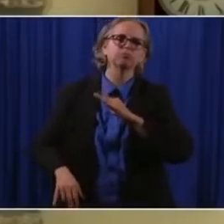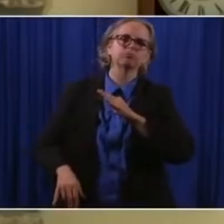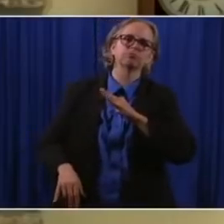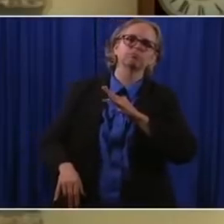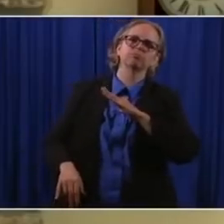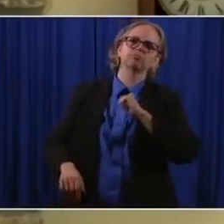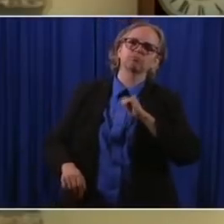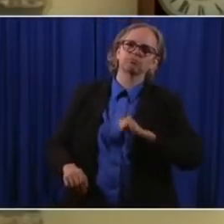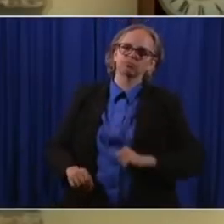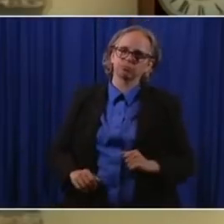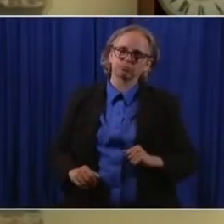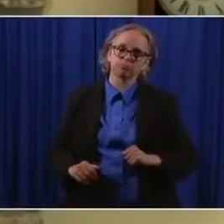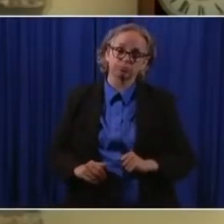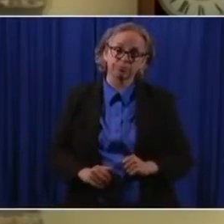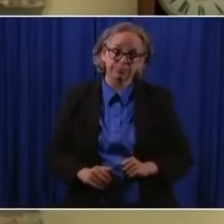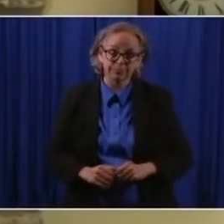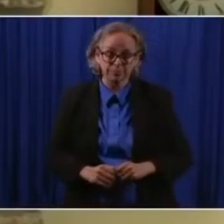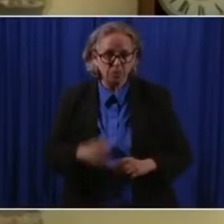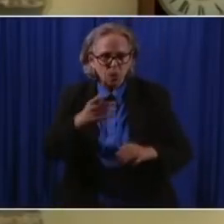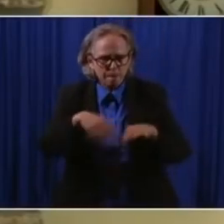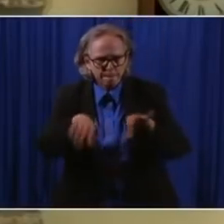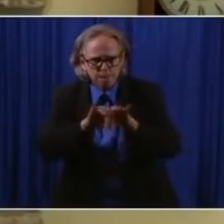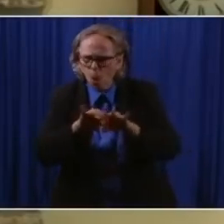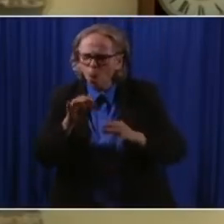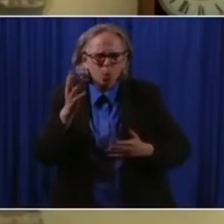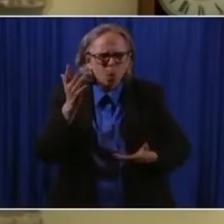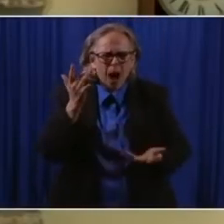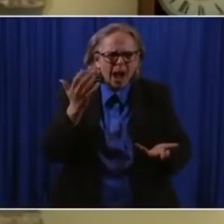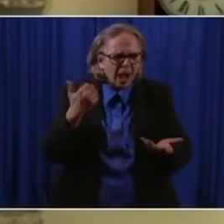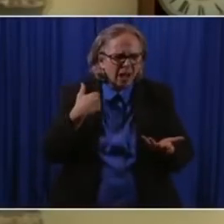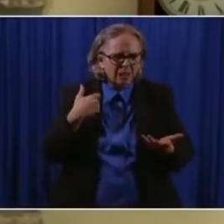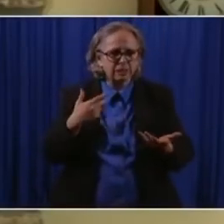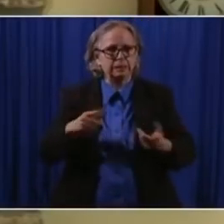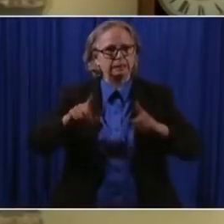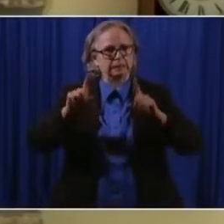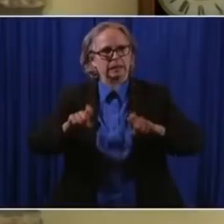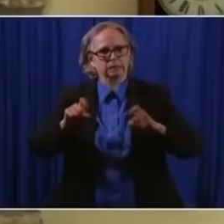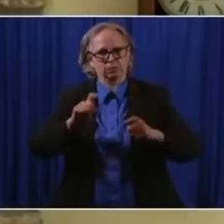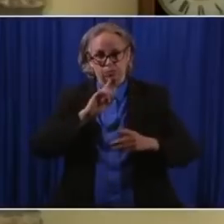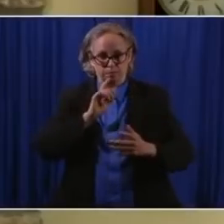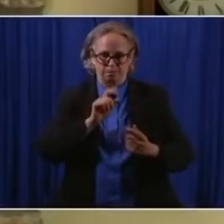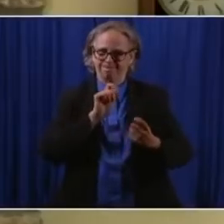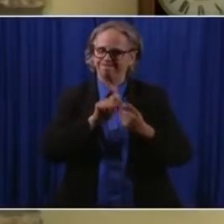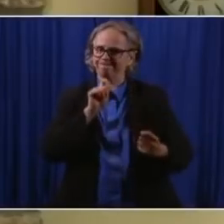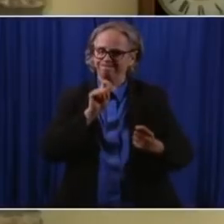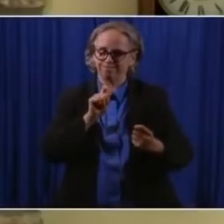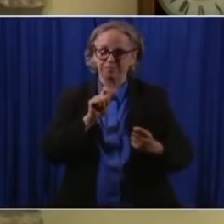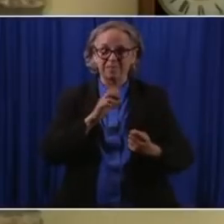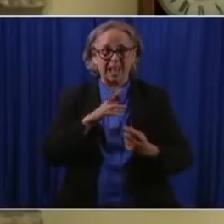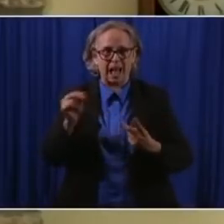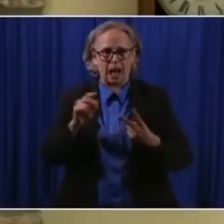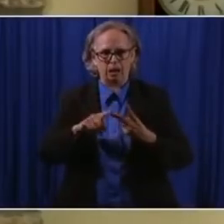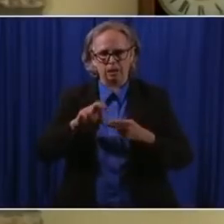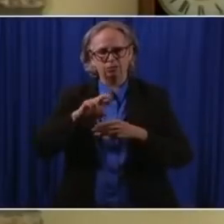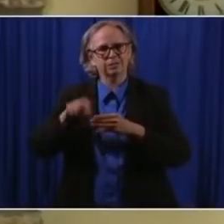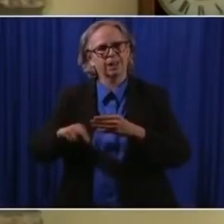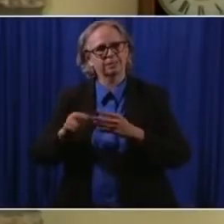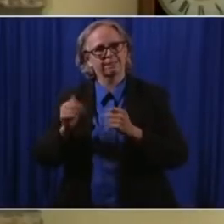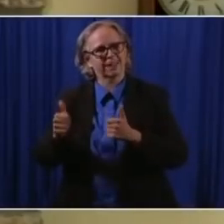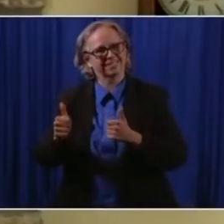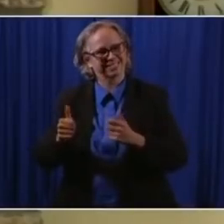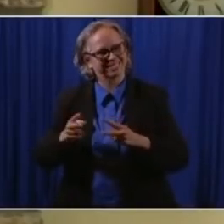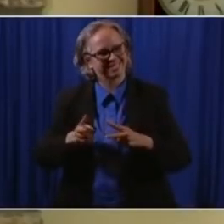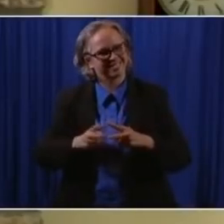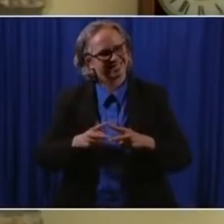initiative is tied to 4 things: accuracy and sensitivity of the test, how quickly you get test results, consistent or repeat testing in